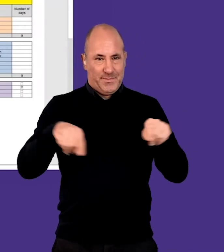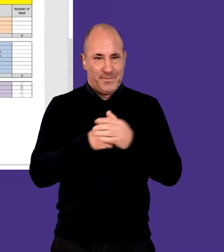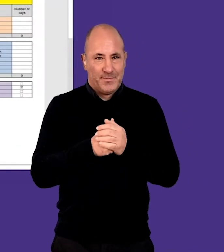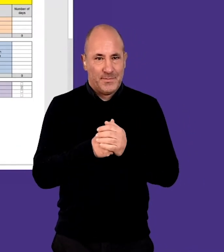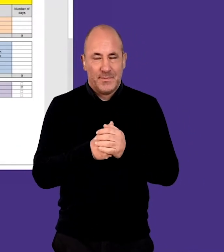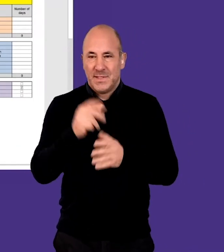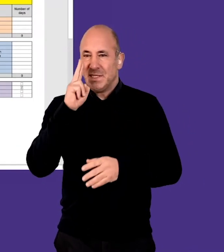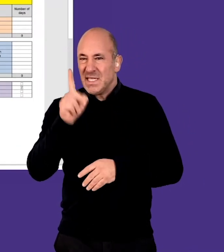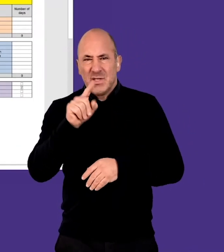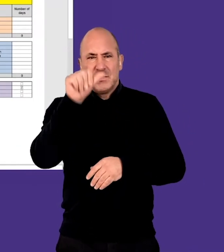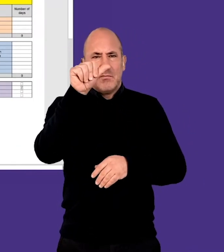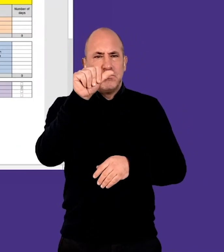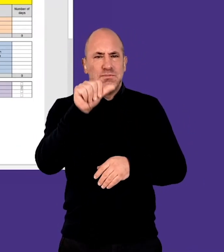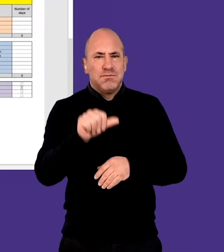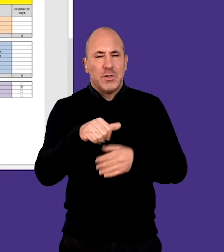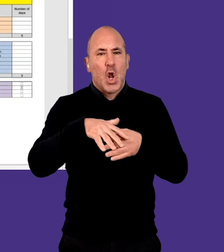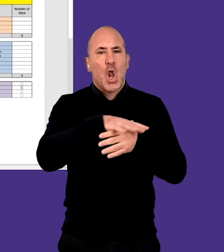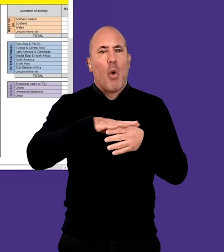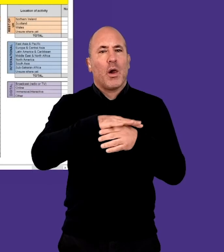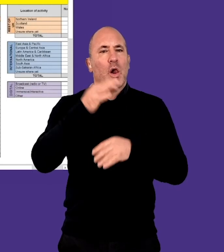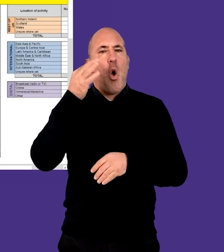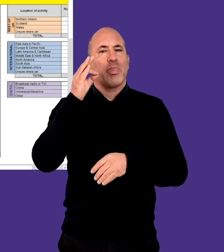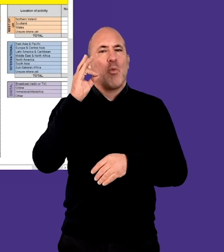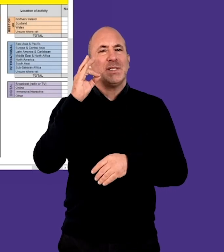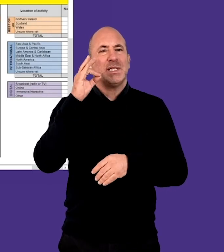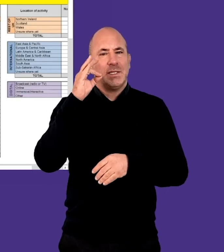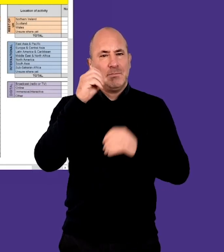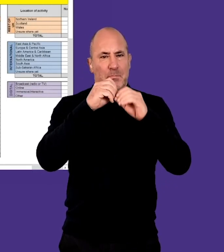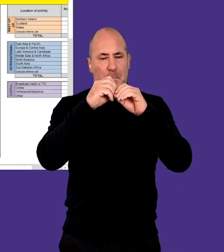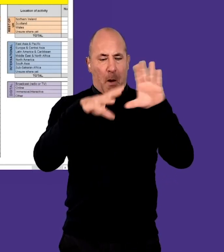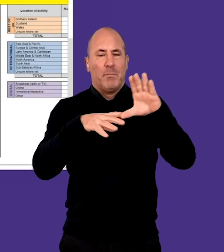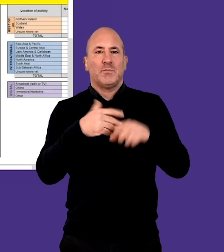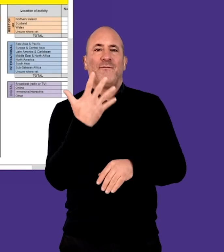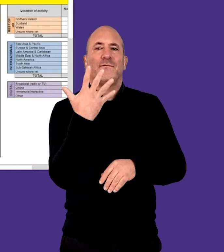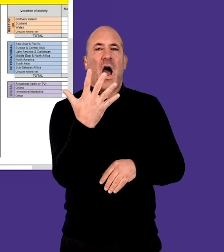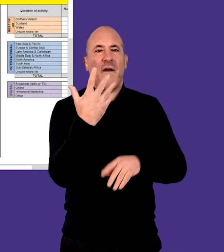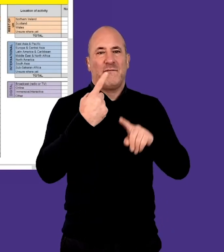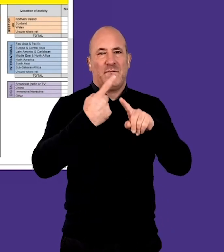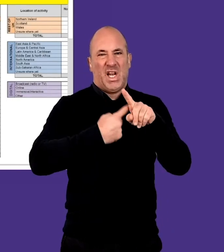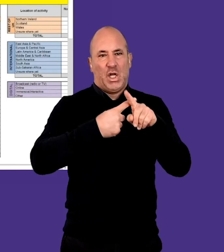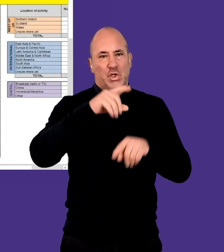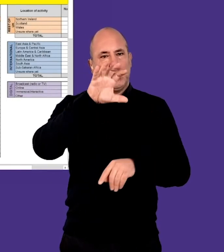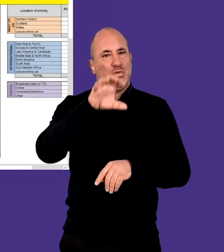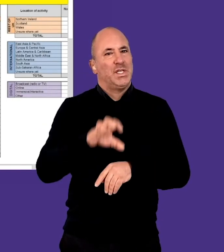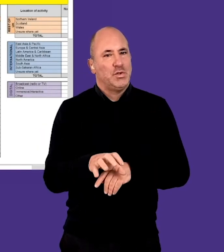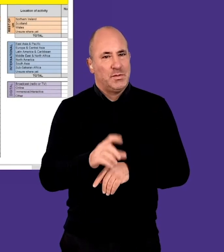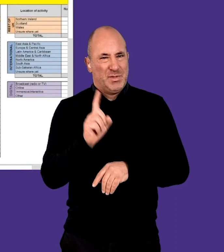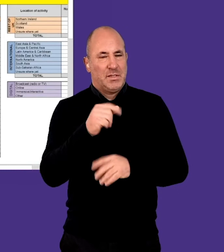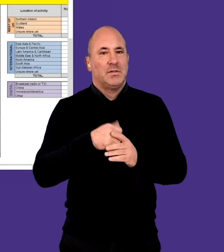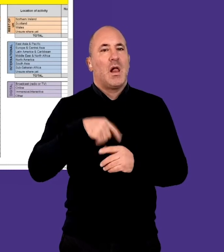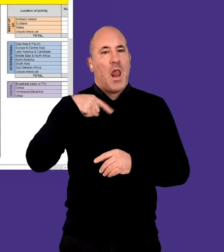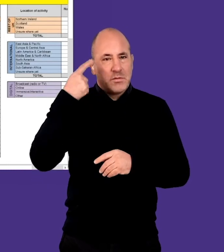On the location sheet, you will see here a list of local authorities split into